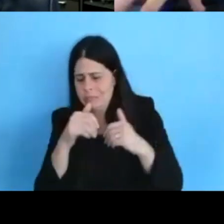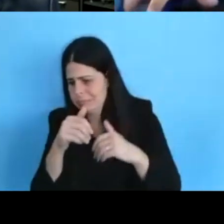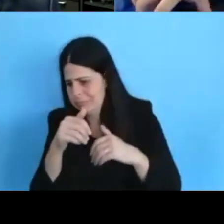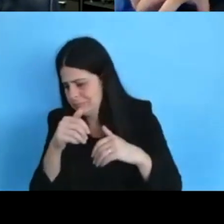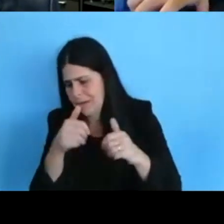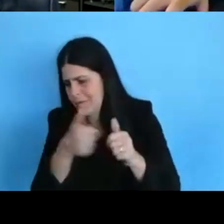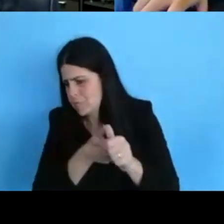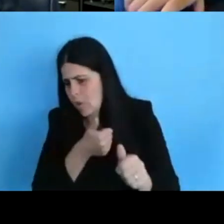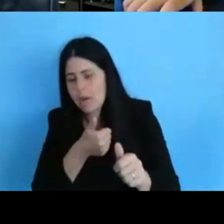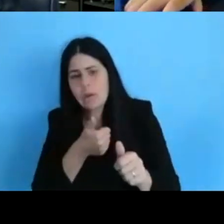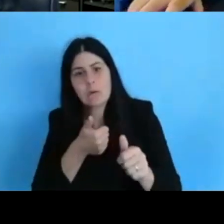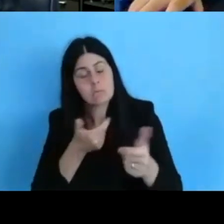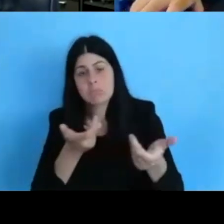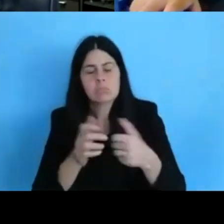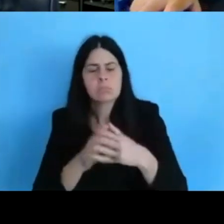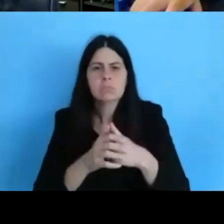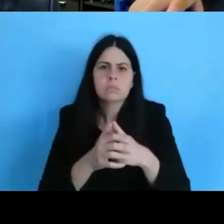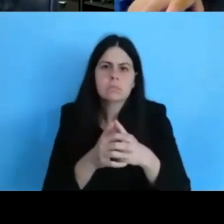candidate.